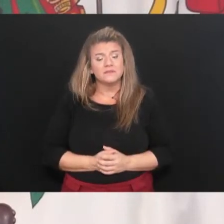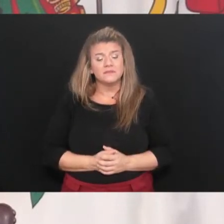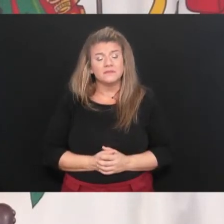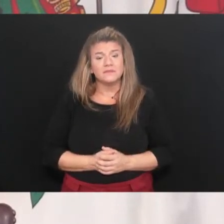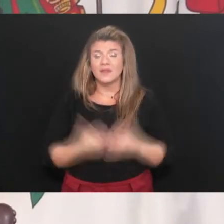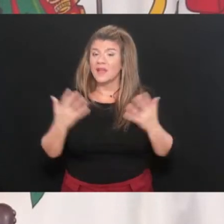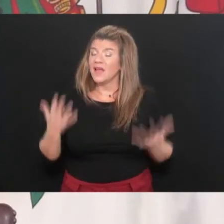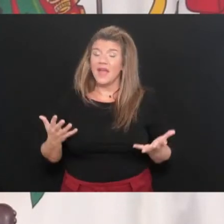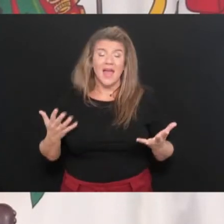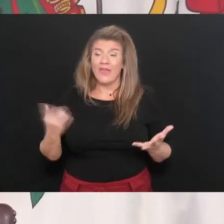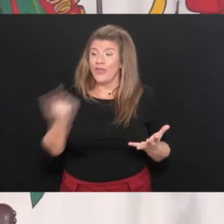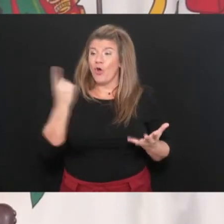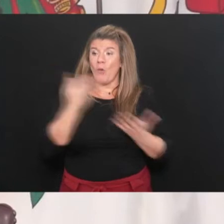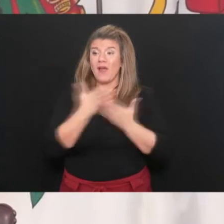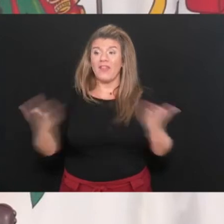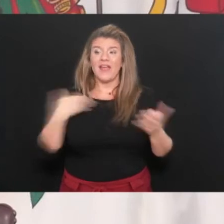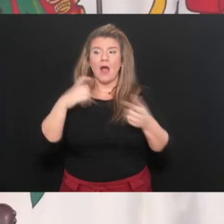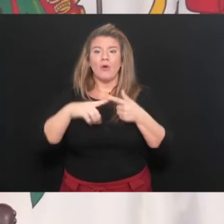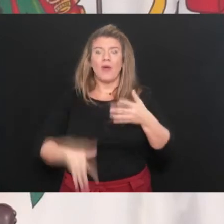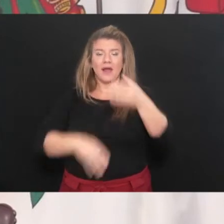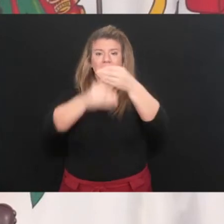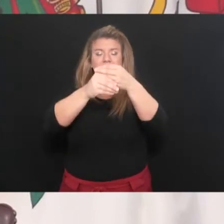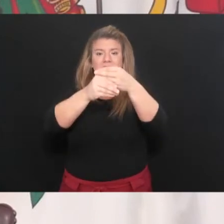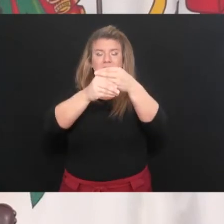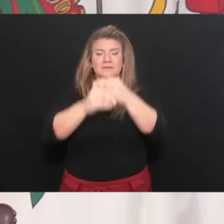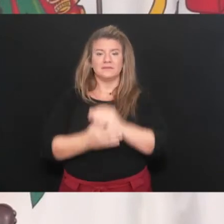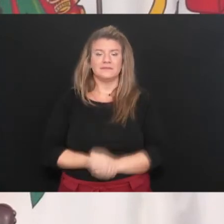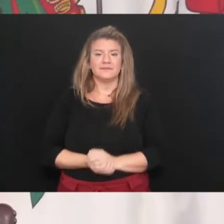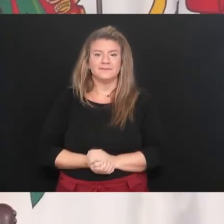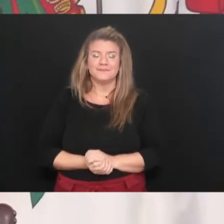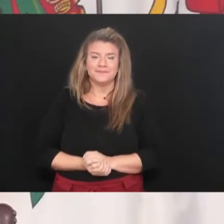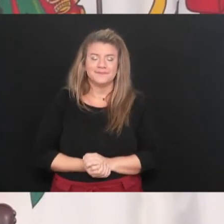The only thing I would say is just this.